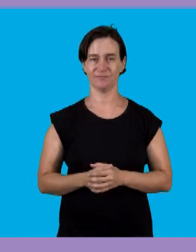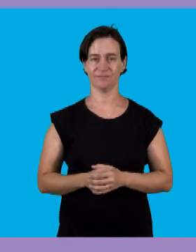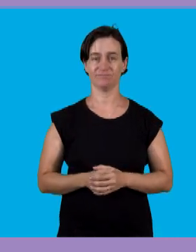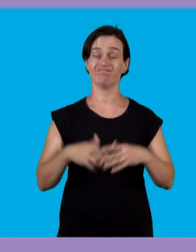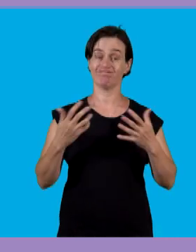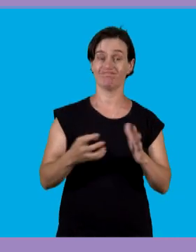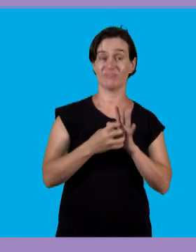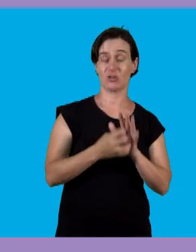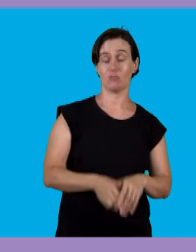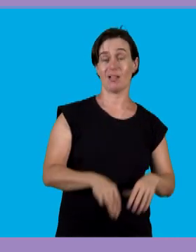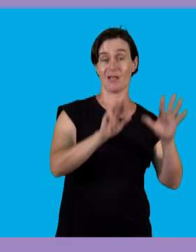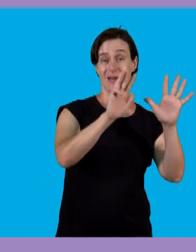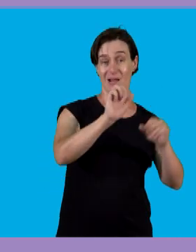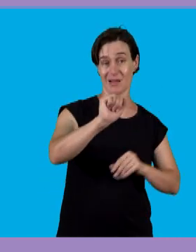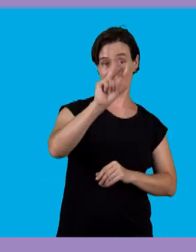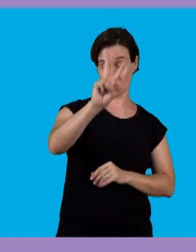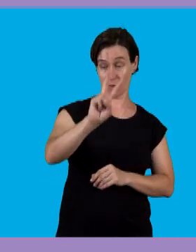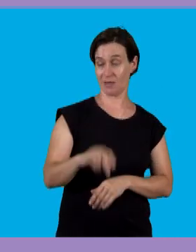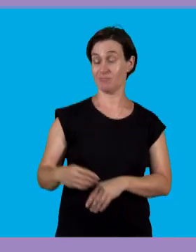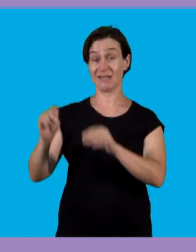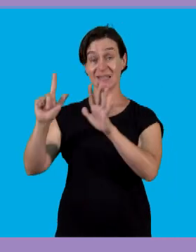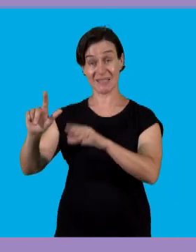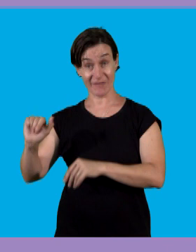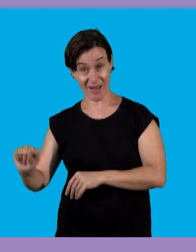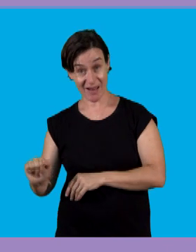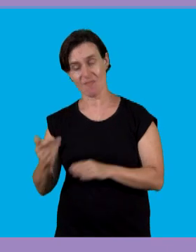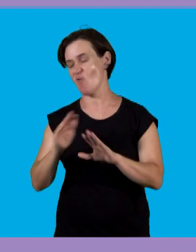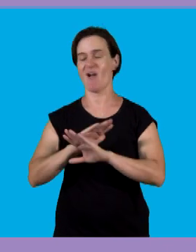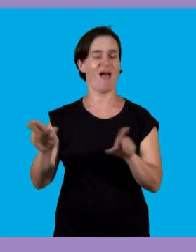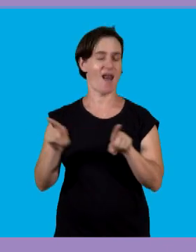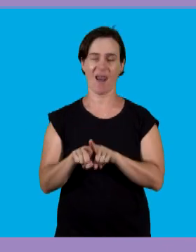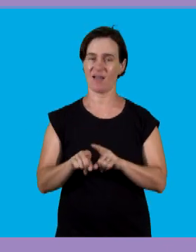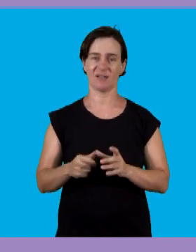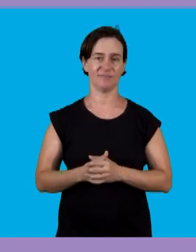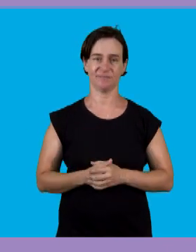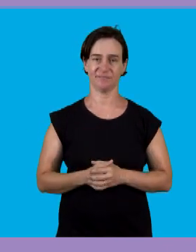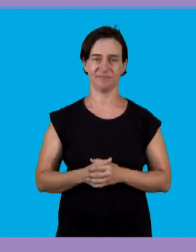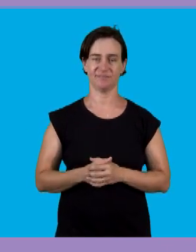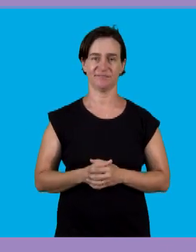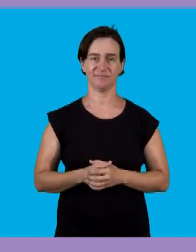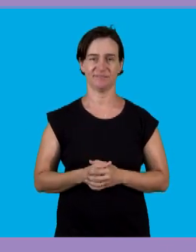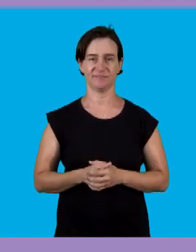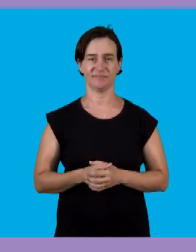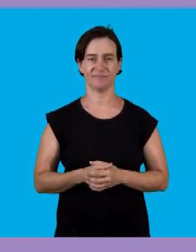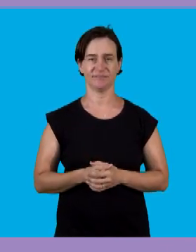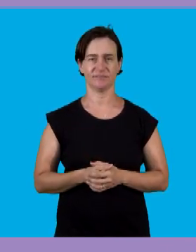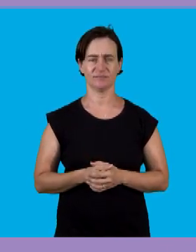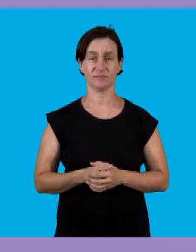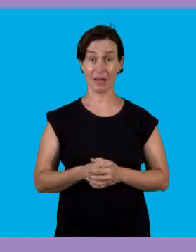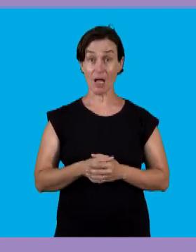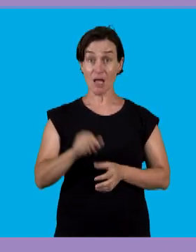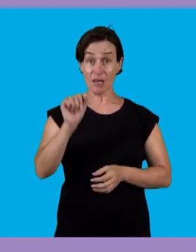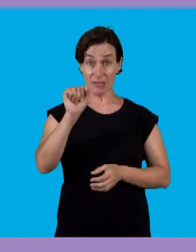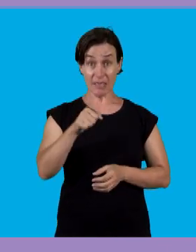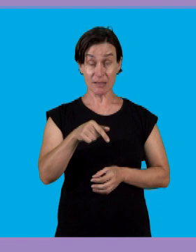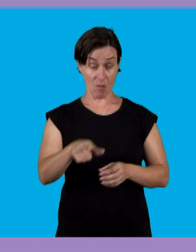terms. For example, we would have there a 9a squared and a 7a squared. They are still unlike terms.